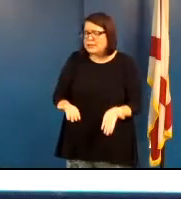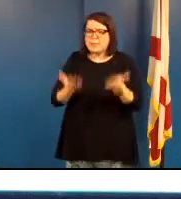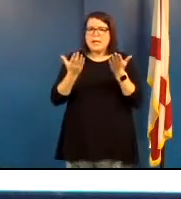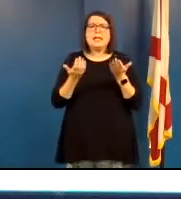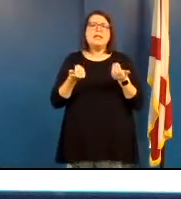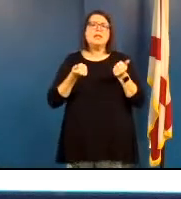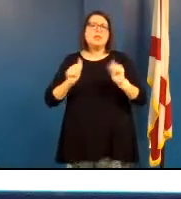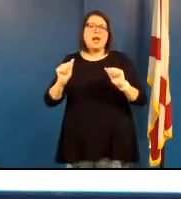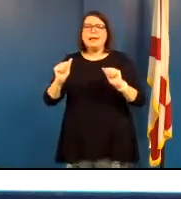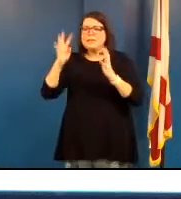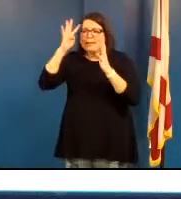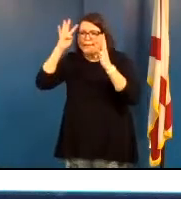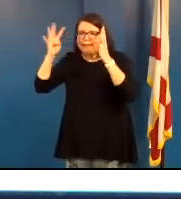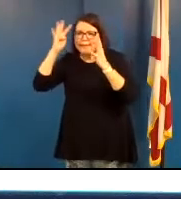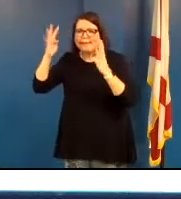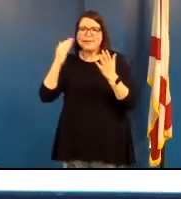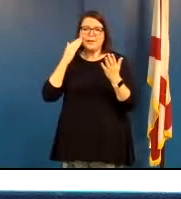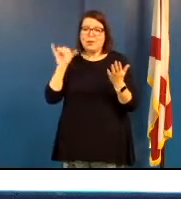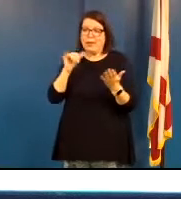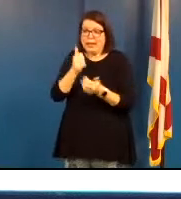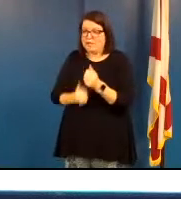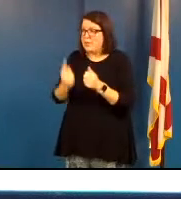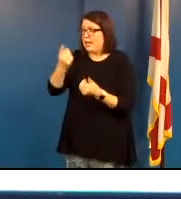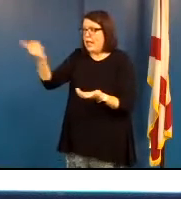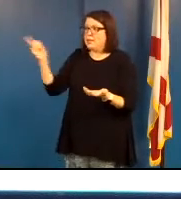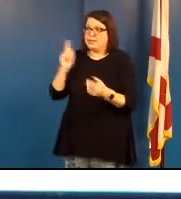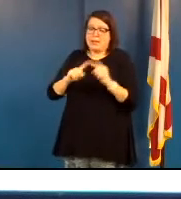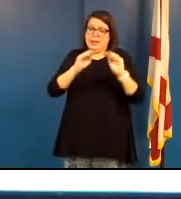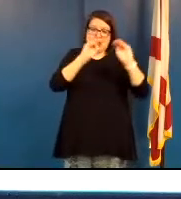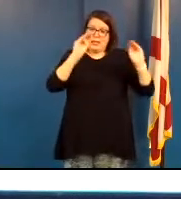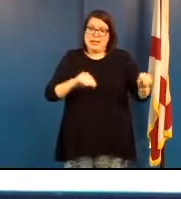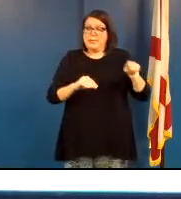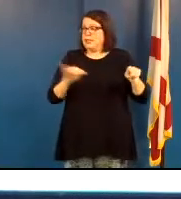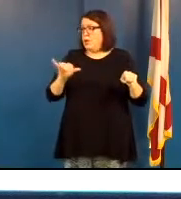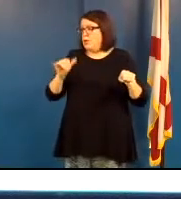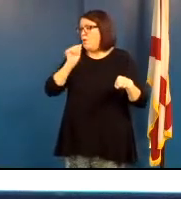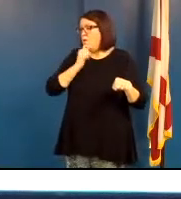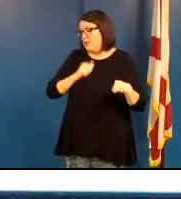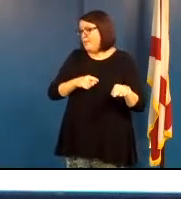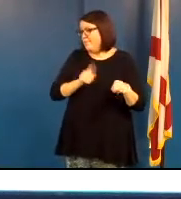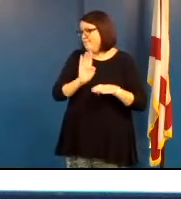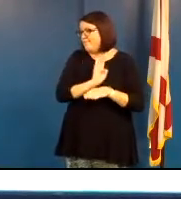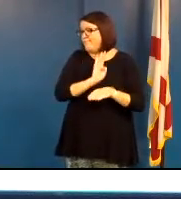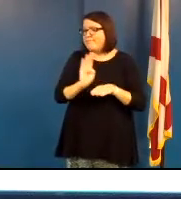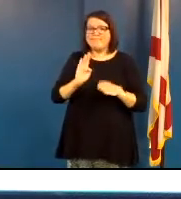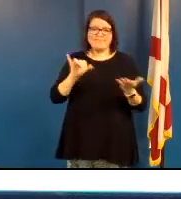everybody else during COVID, it's been pretty rough. Excellent, thank